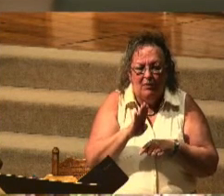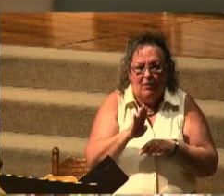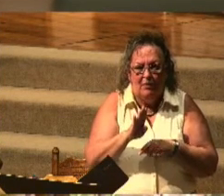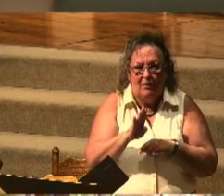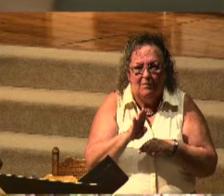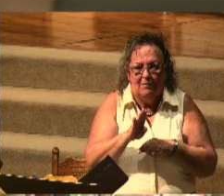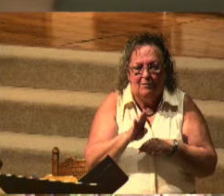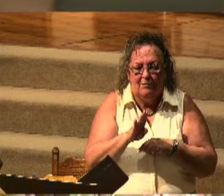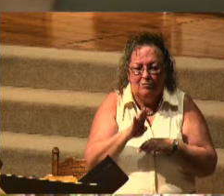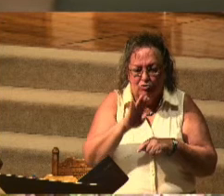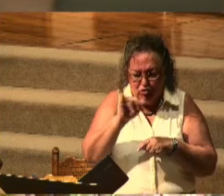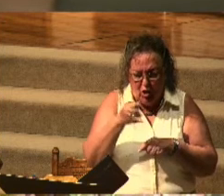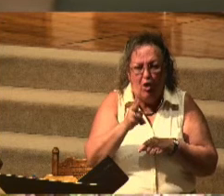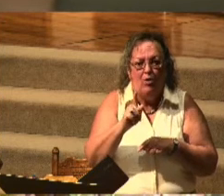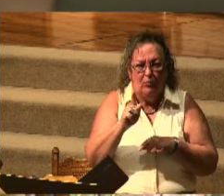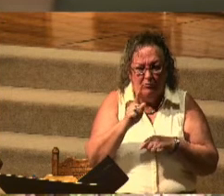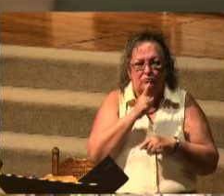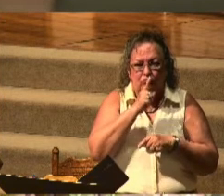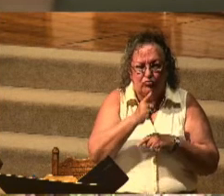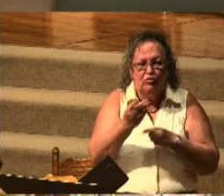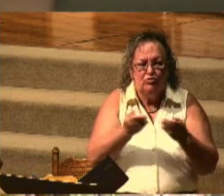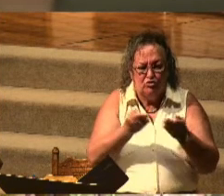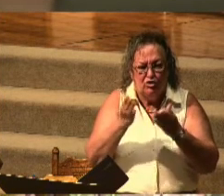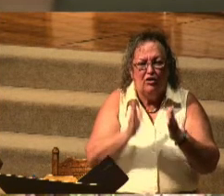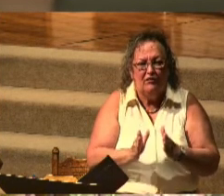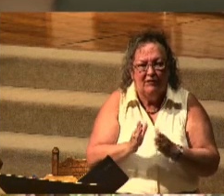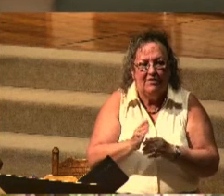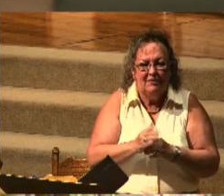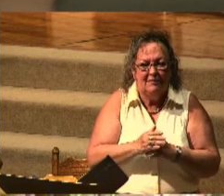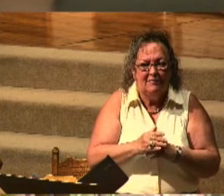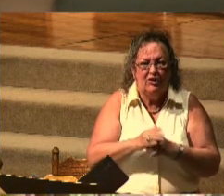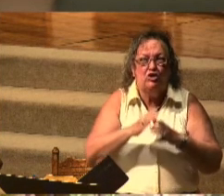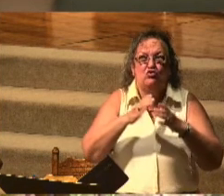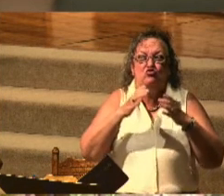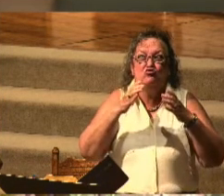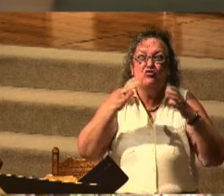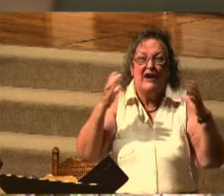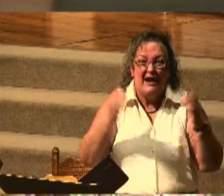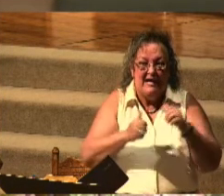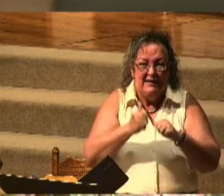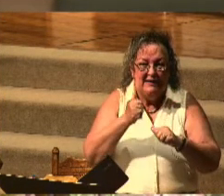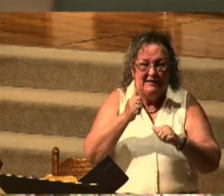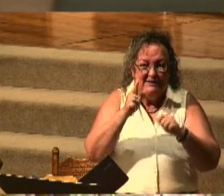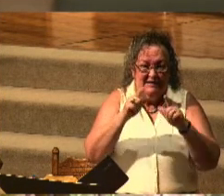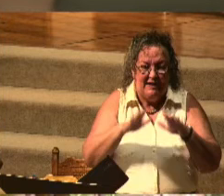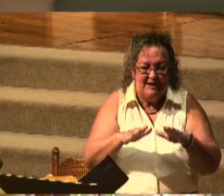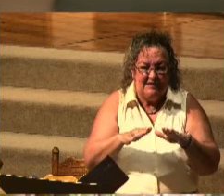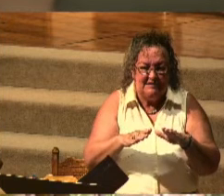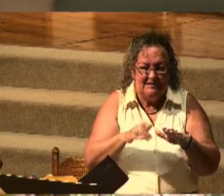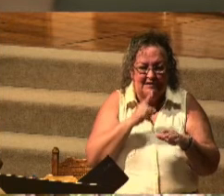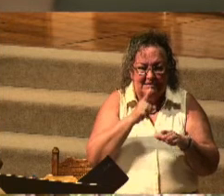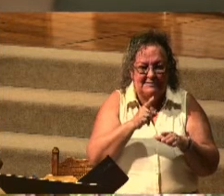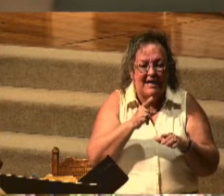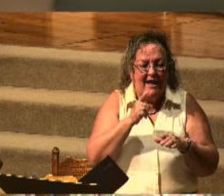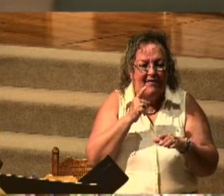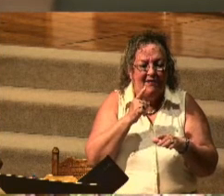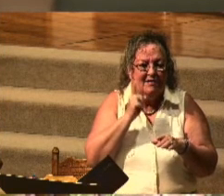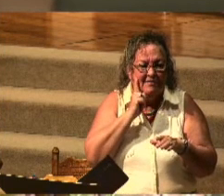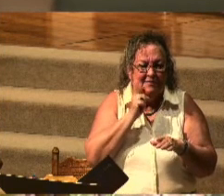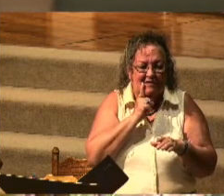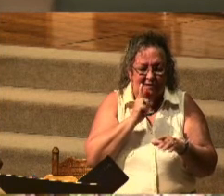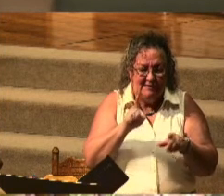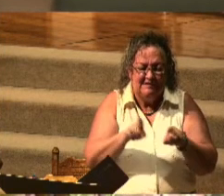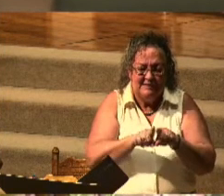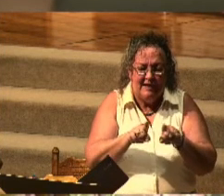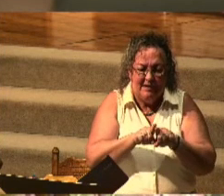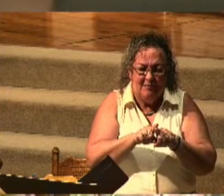But he was one of his servants. And the greatest test for each child of God is death, just like last night on our